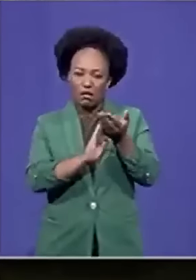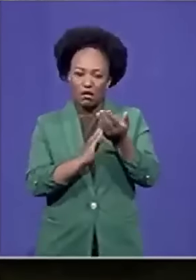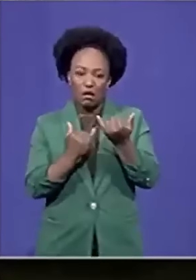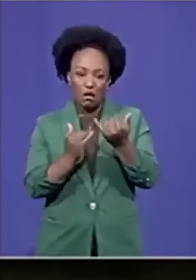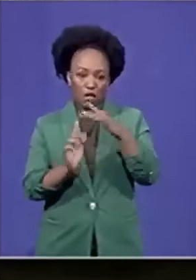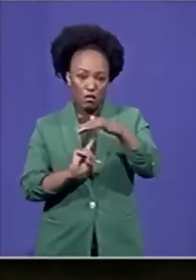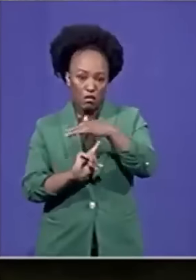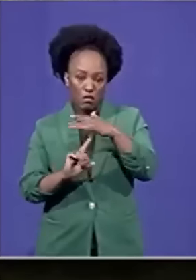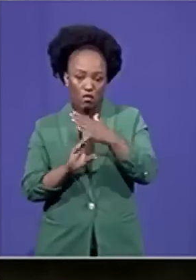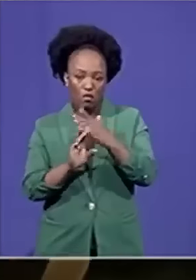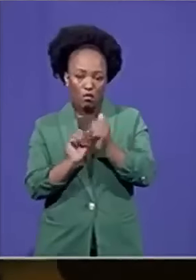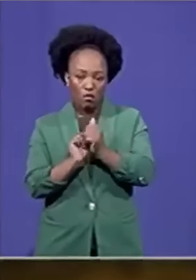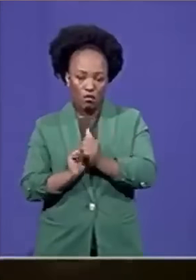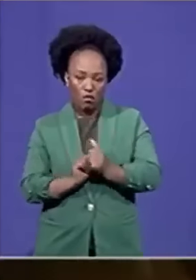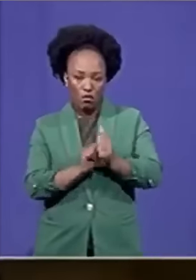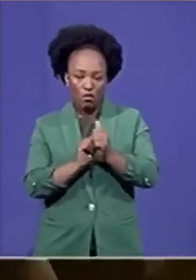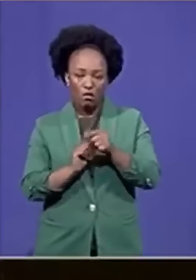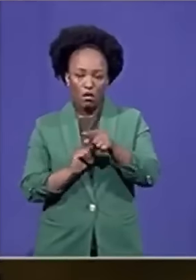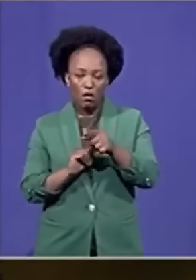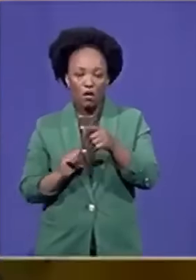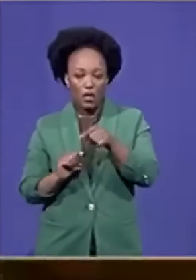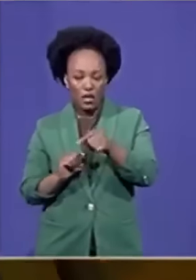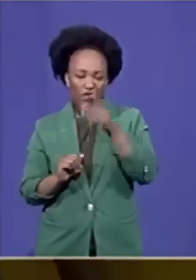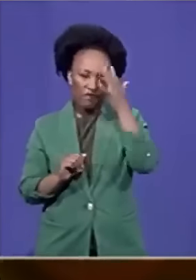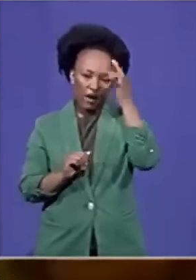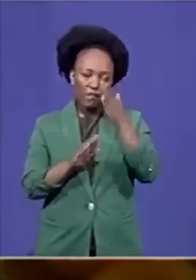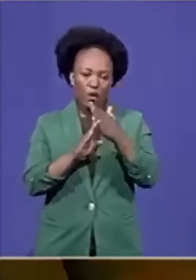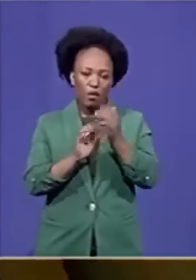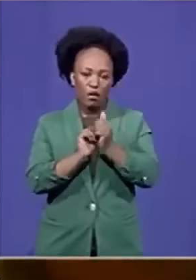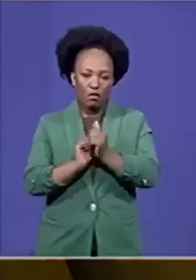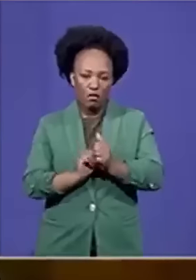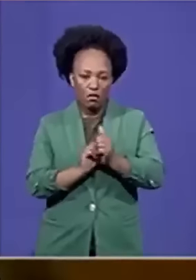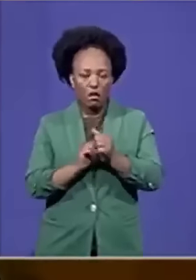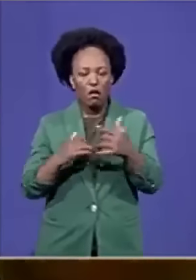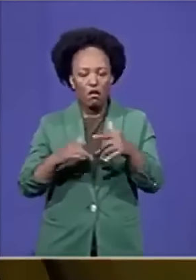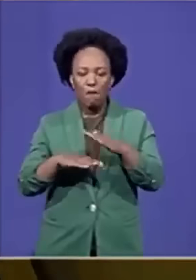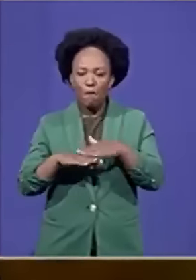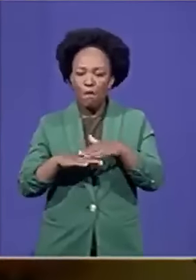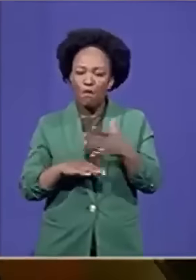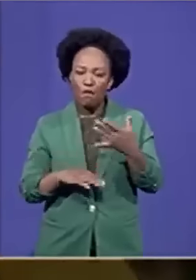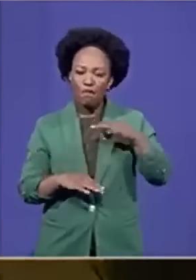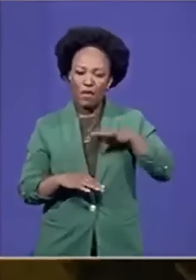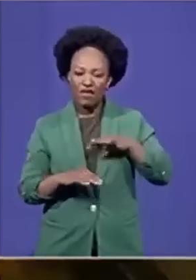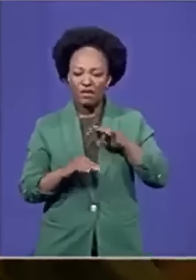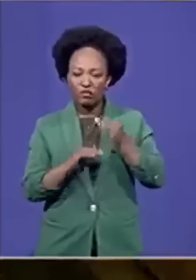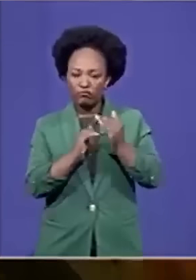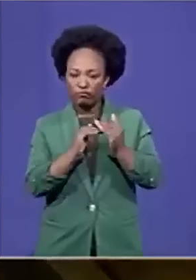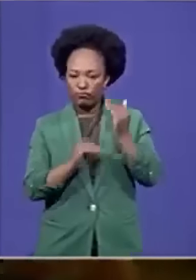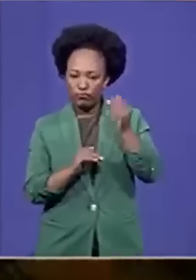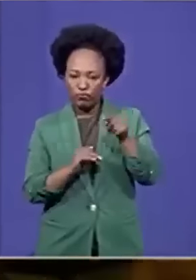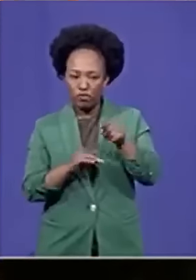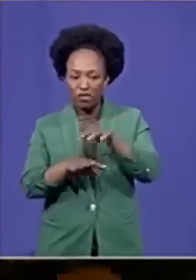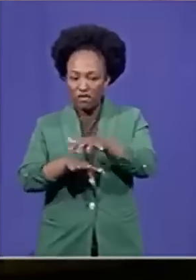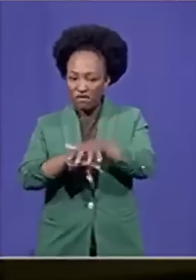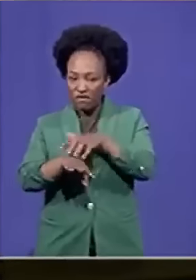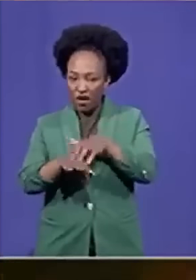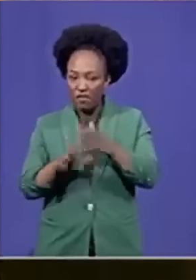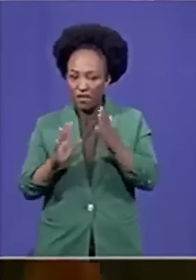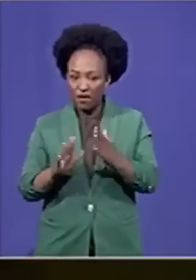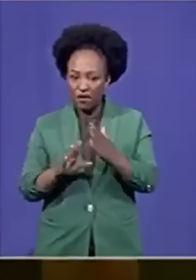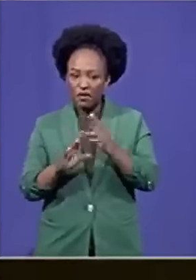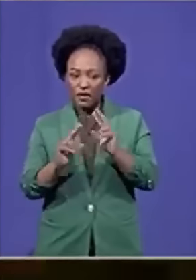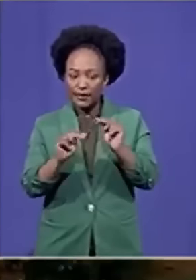sa tirisano e e tsipameng magareng ga bone le puso e tlile go tlisa dipoelo tse kwa godimo. Balemi ba solofela fa dipuisano